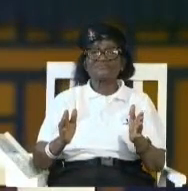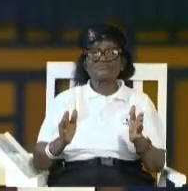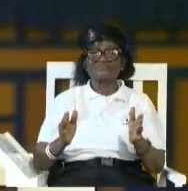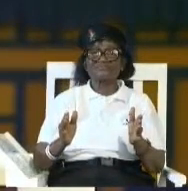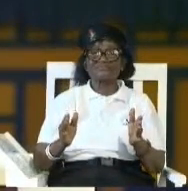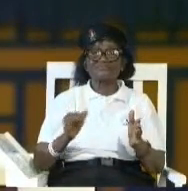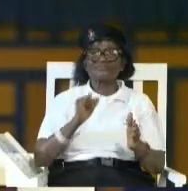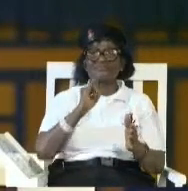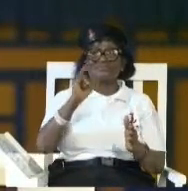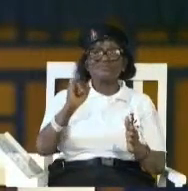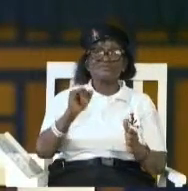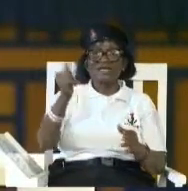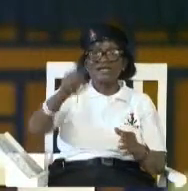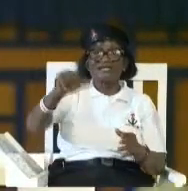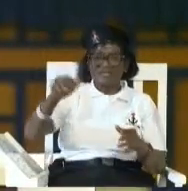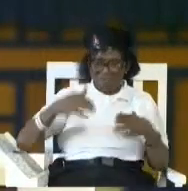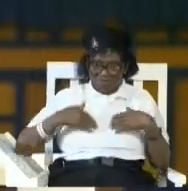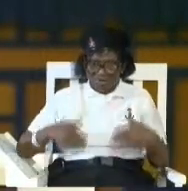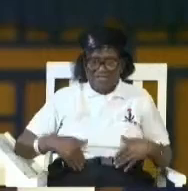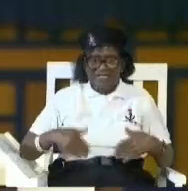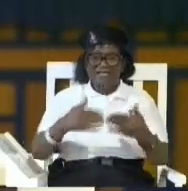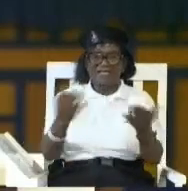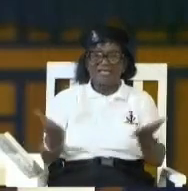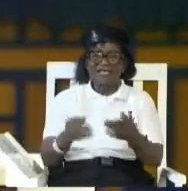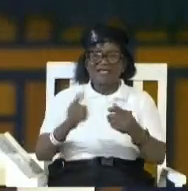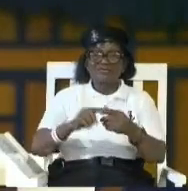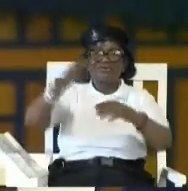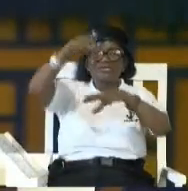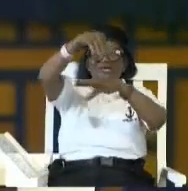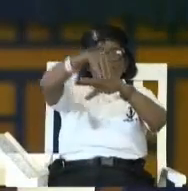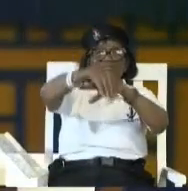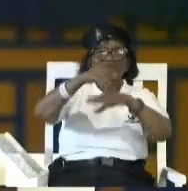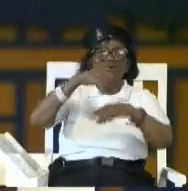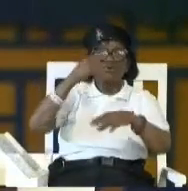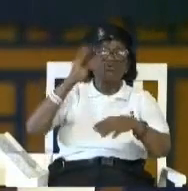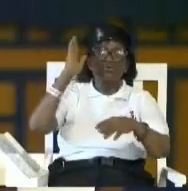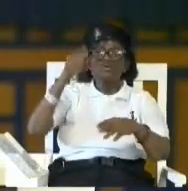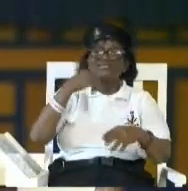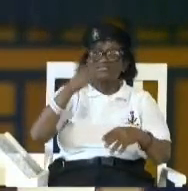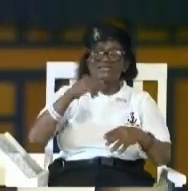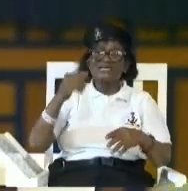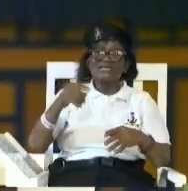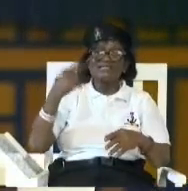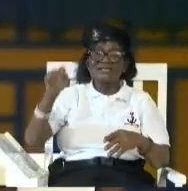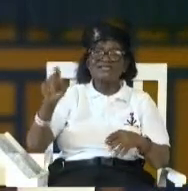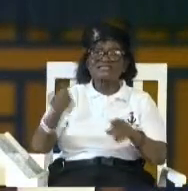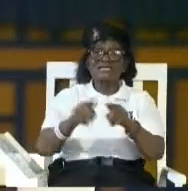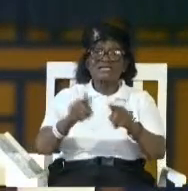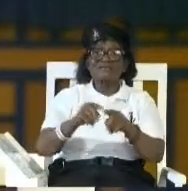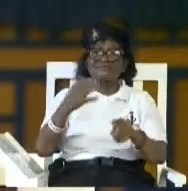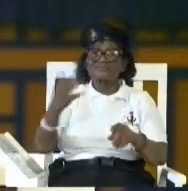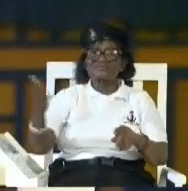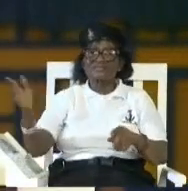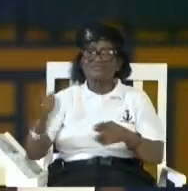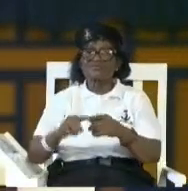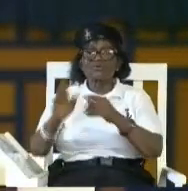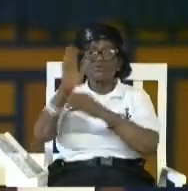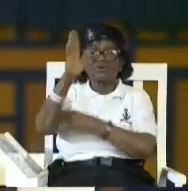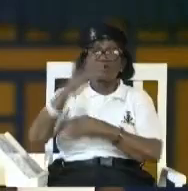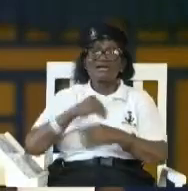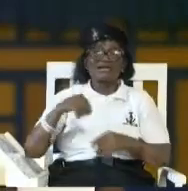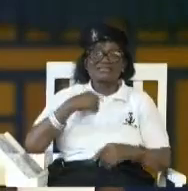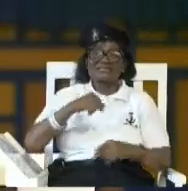Is anybody here tonight who will say the same thing to God? I said,